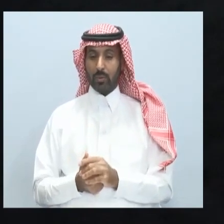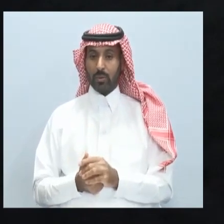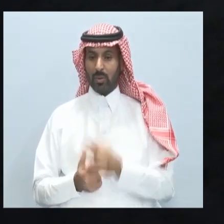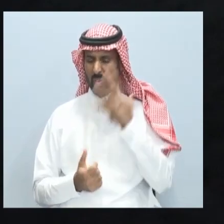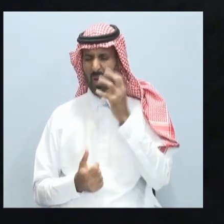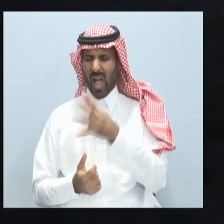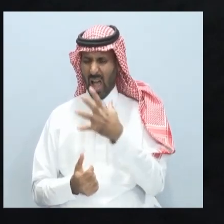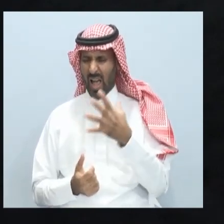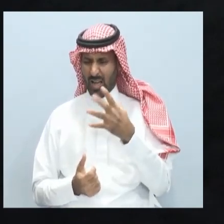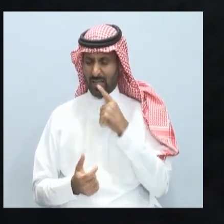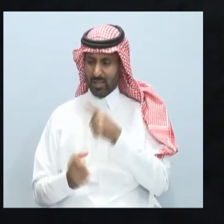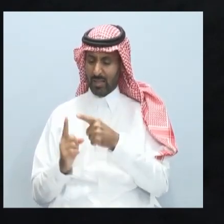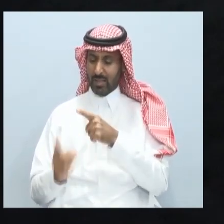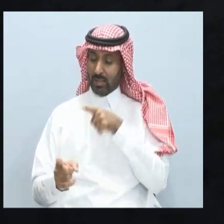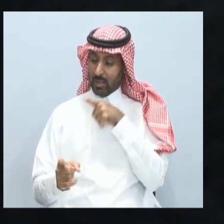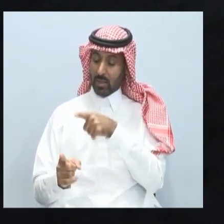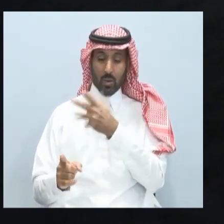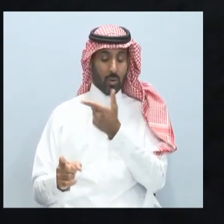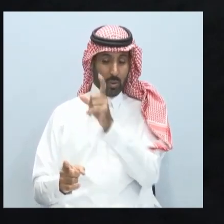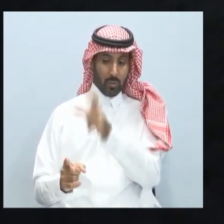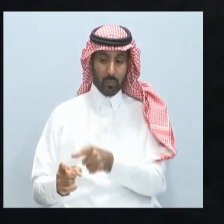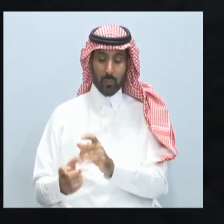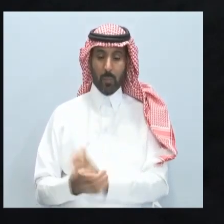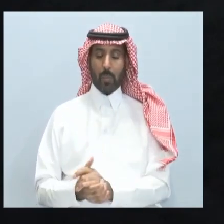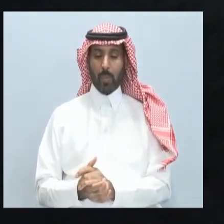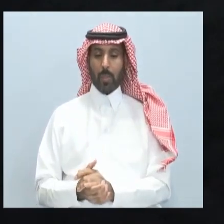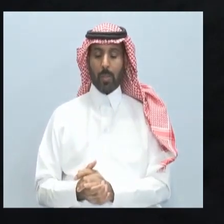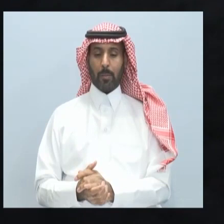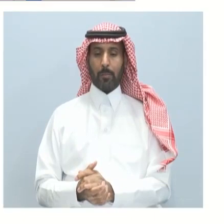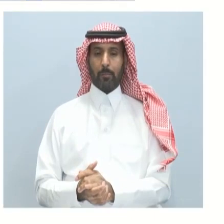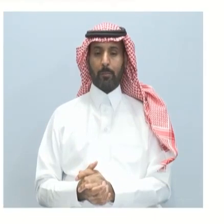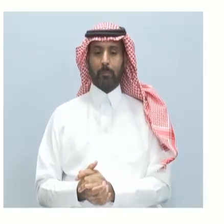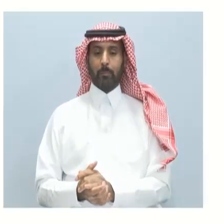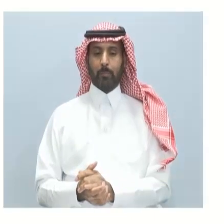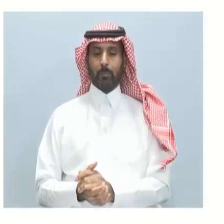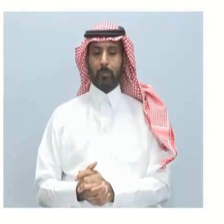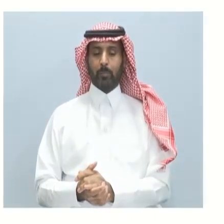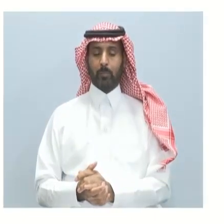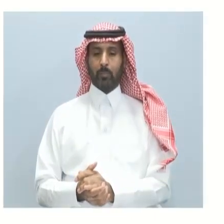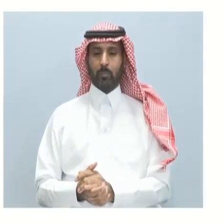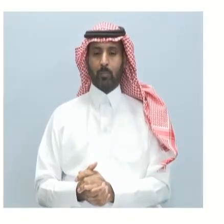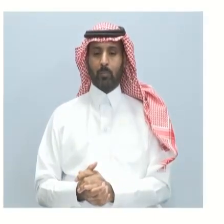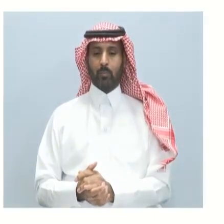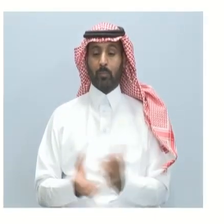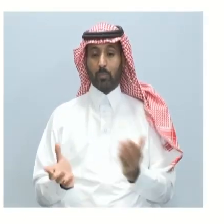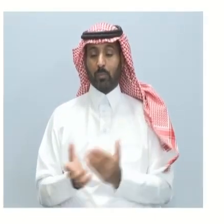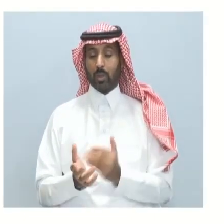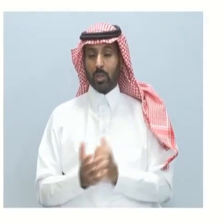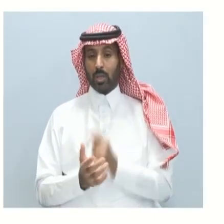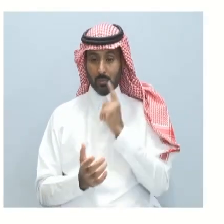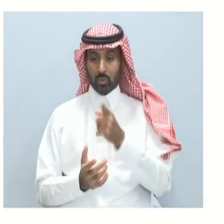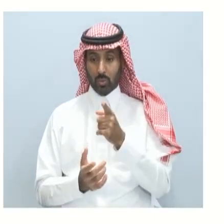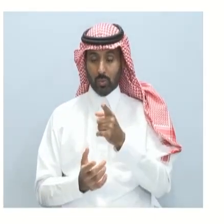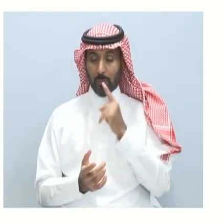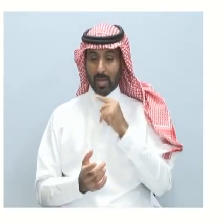noisy? So there are lots of characteristics that we can add. Now here, I'm going to show you